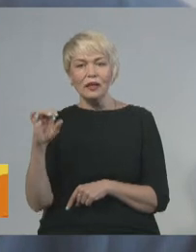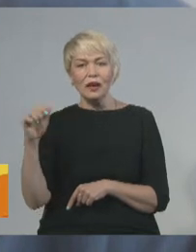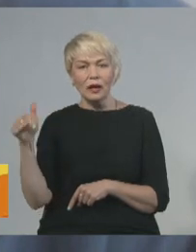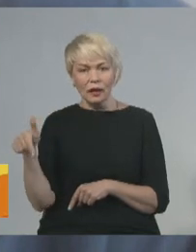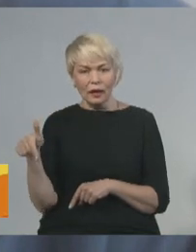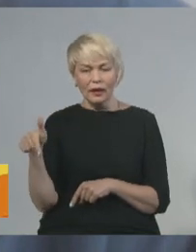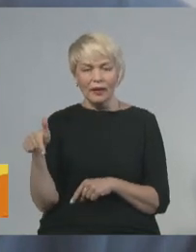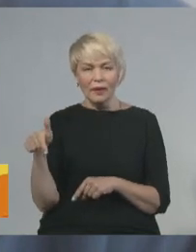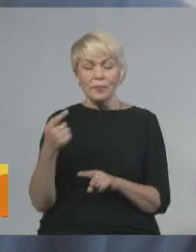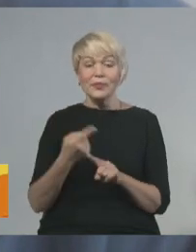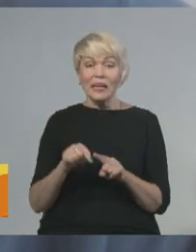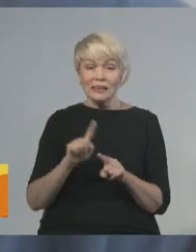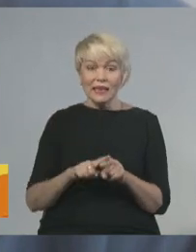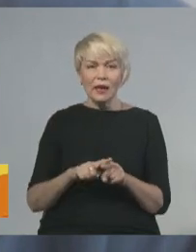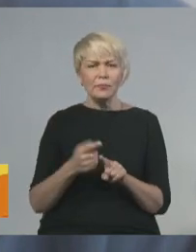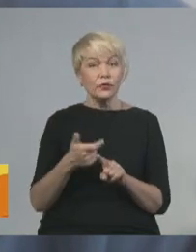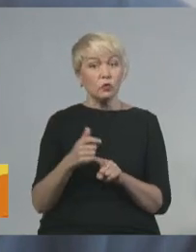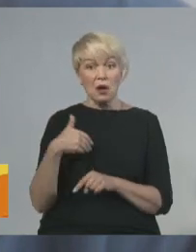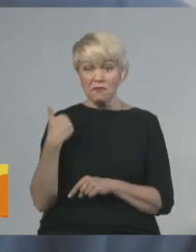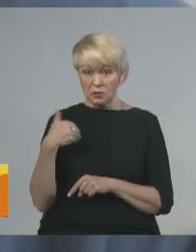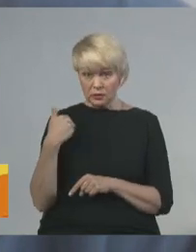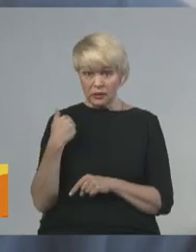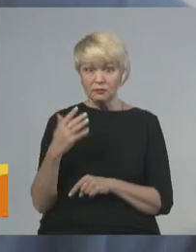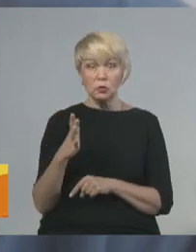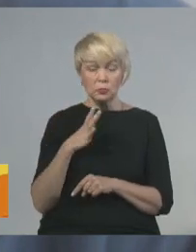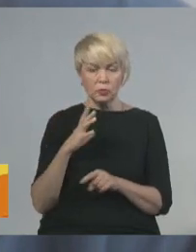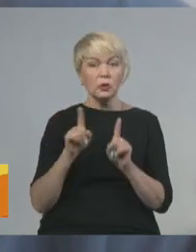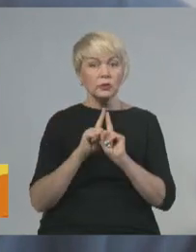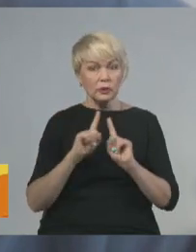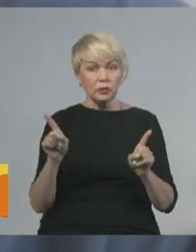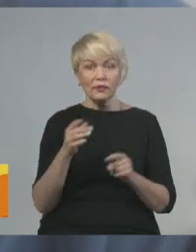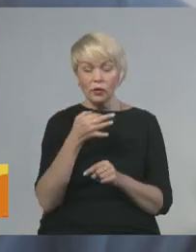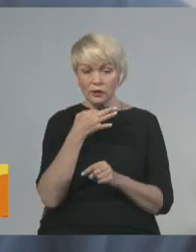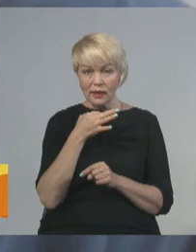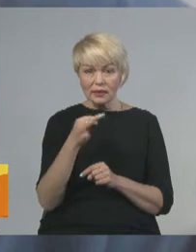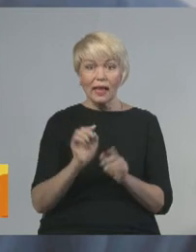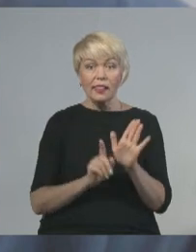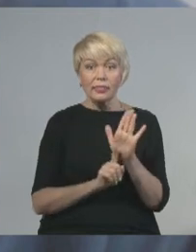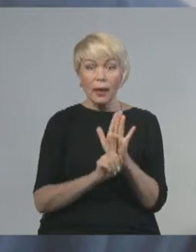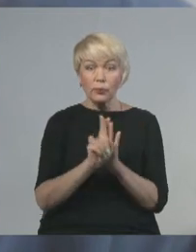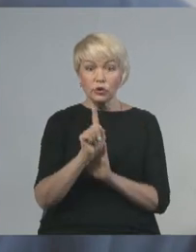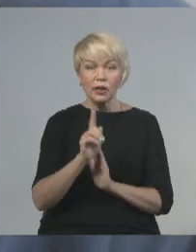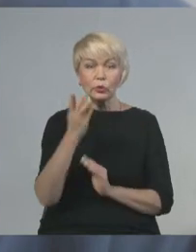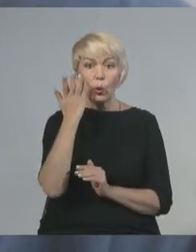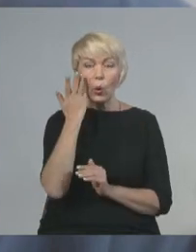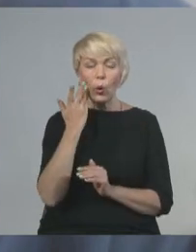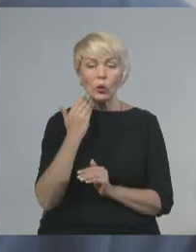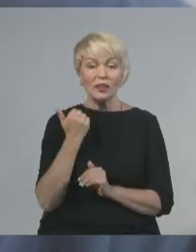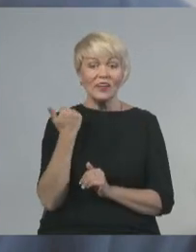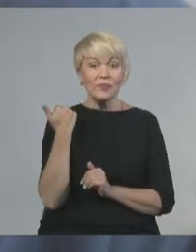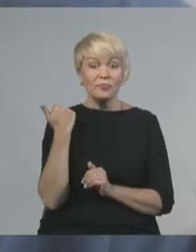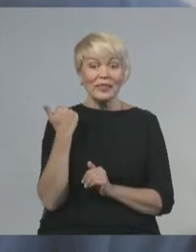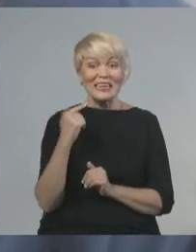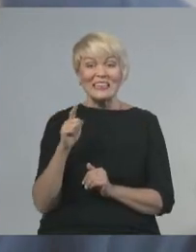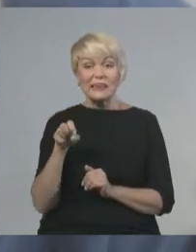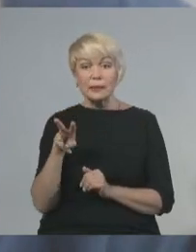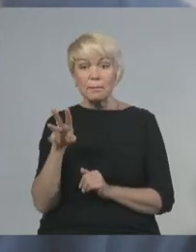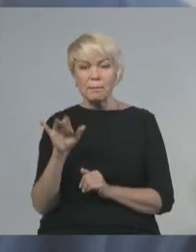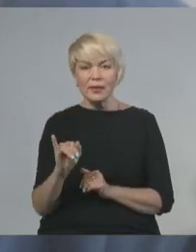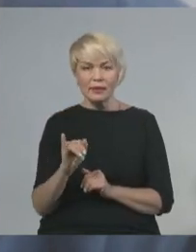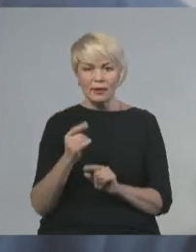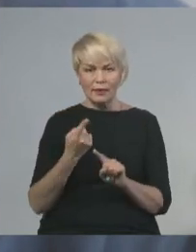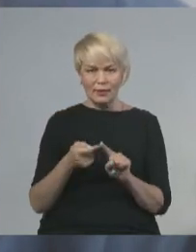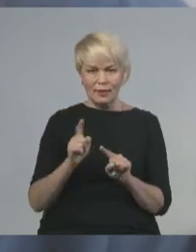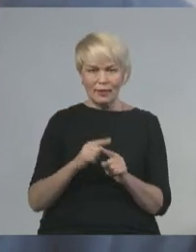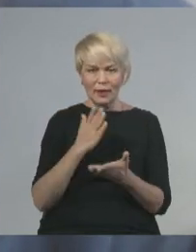very beginning that when you when you are the media outlet that has some kind of story and um uh